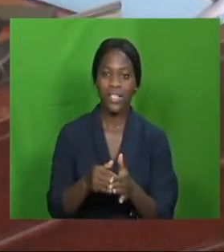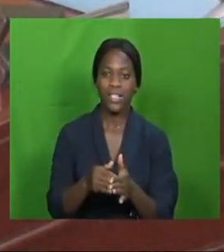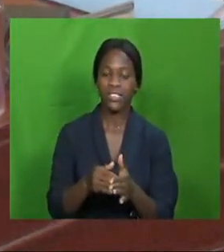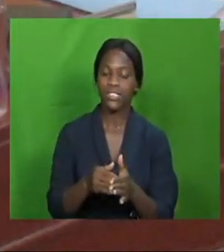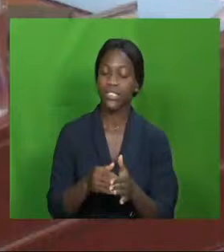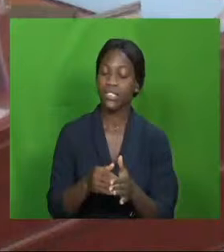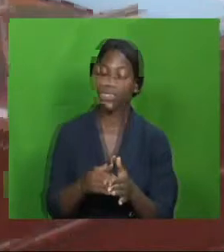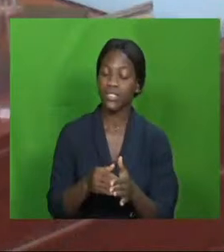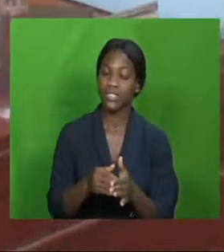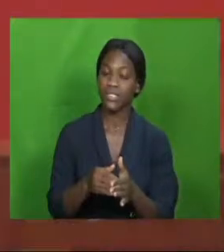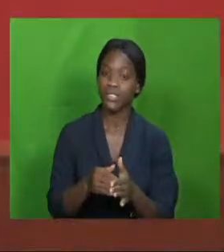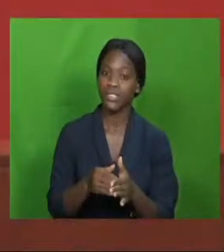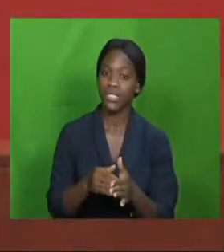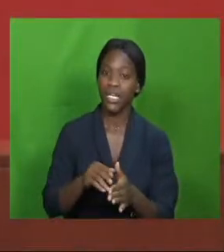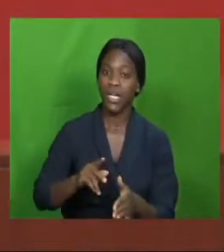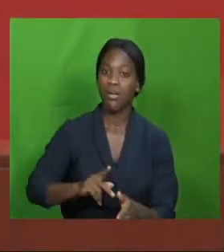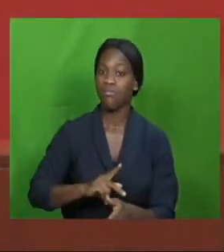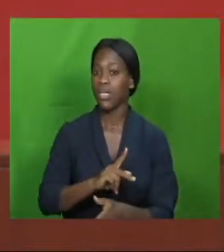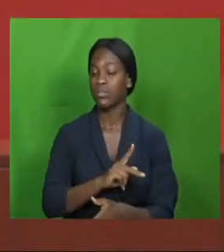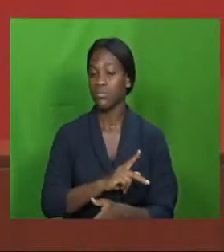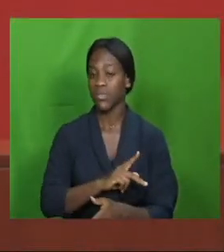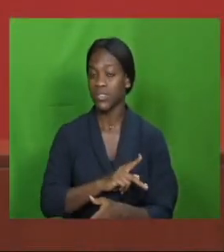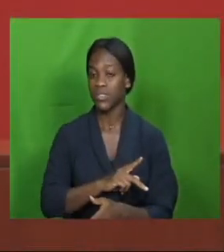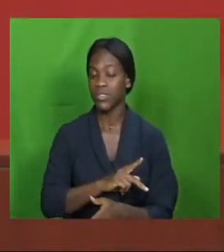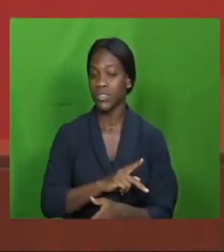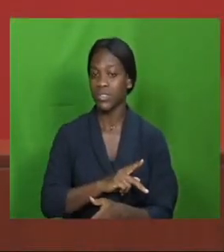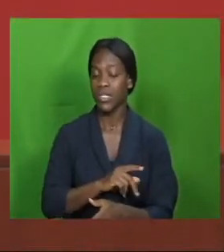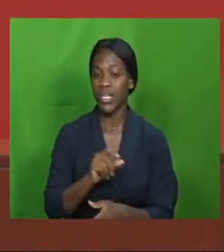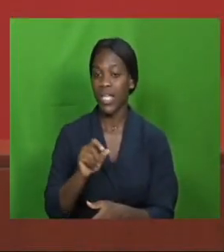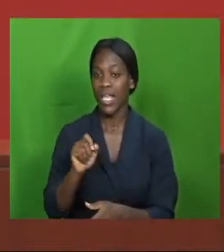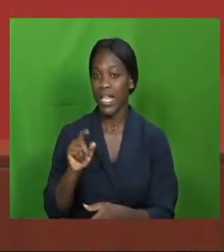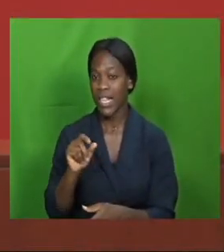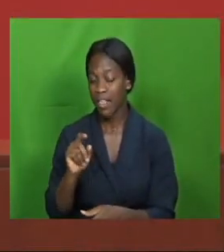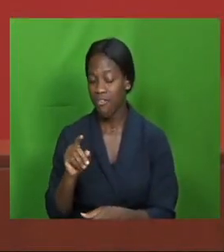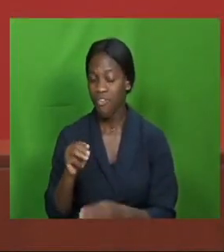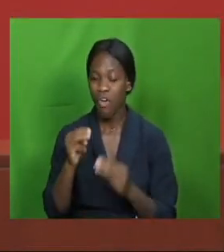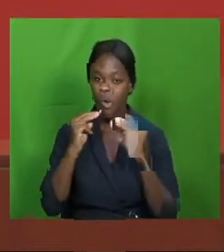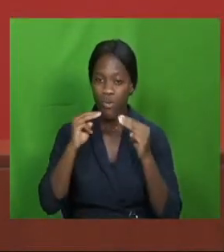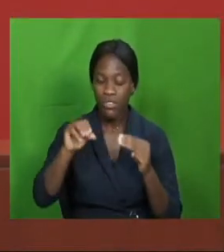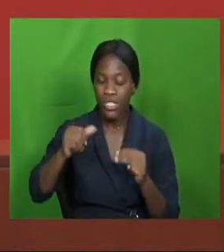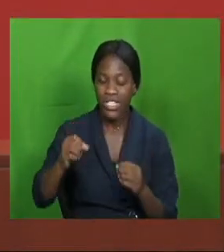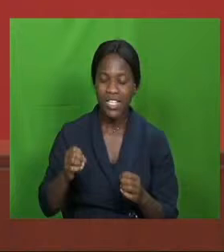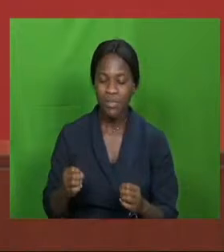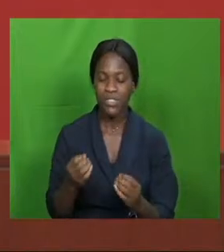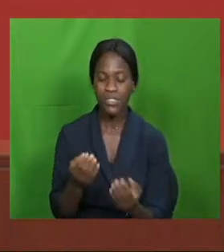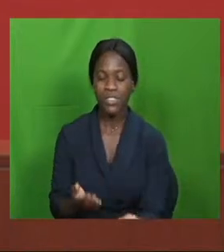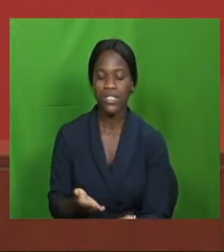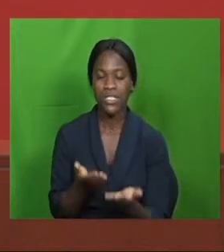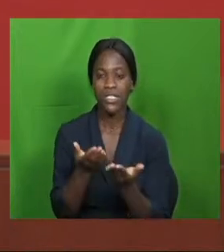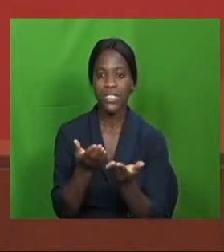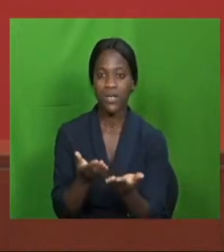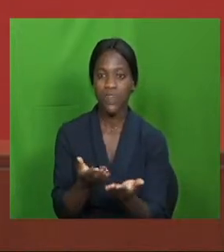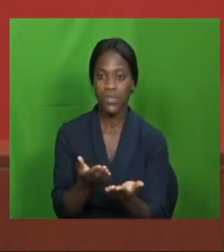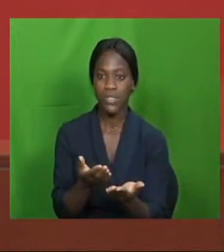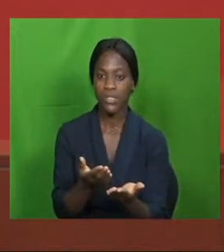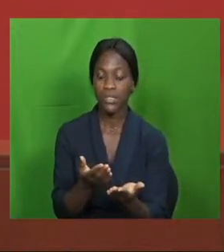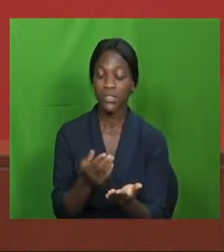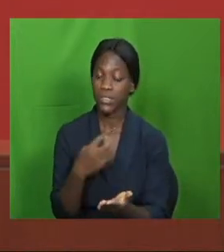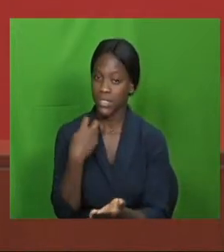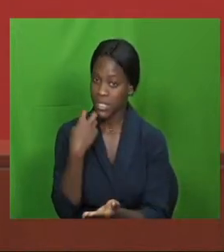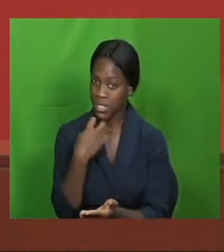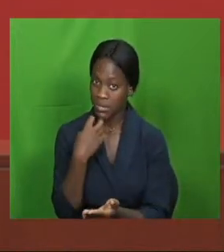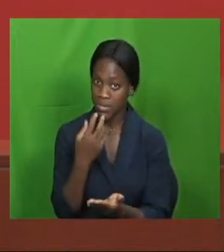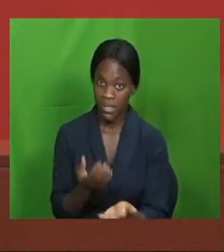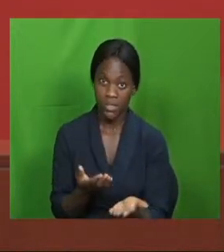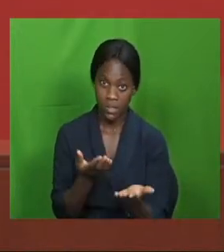K, any motion, the agency of which is admitted by Mr. Speaker.